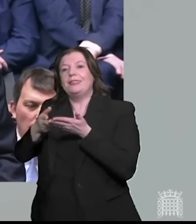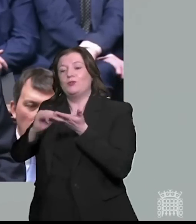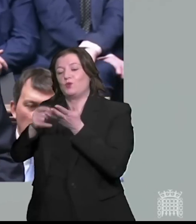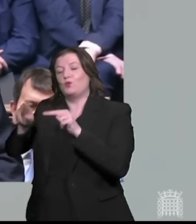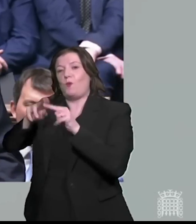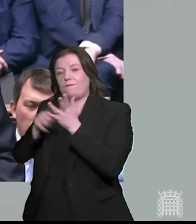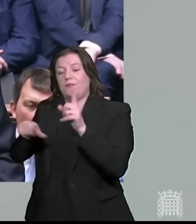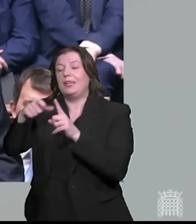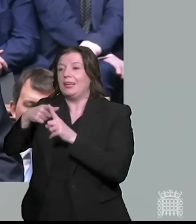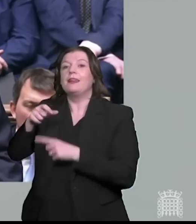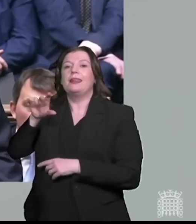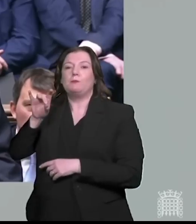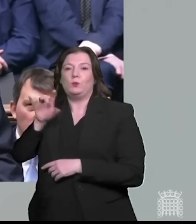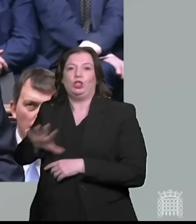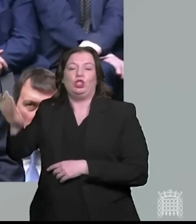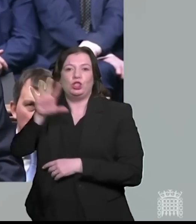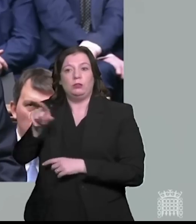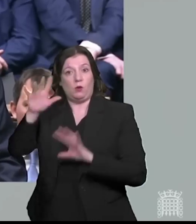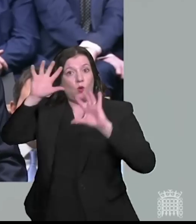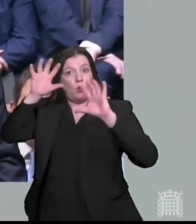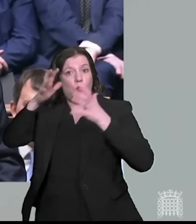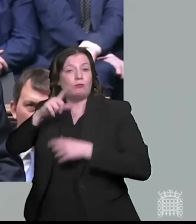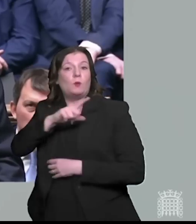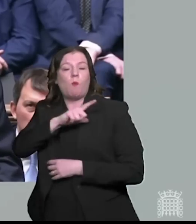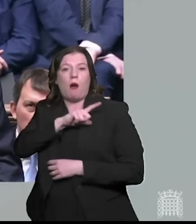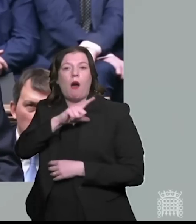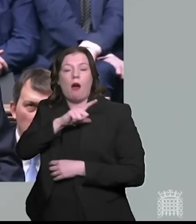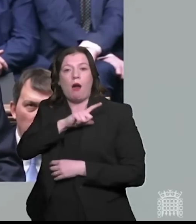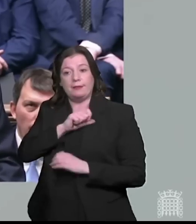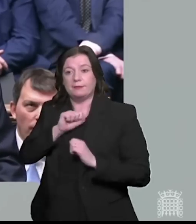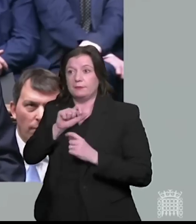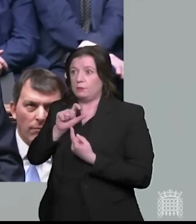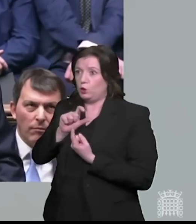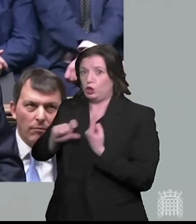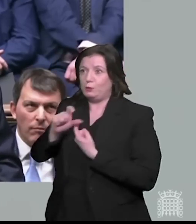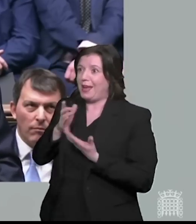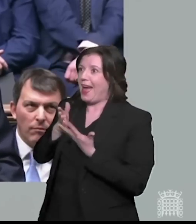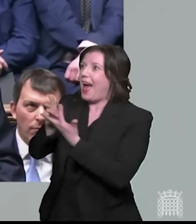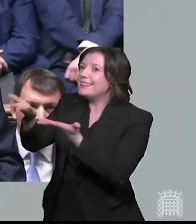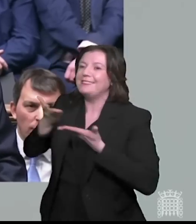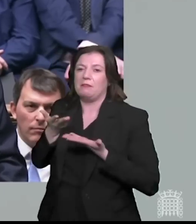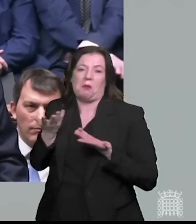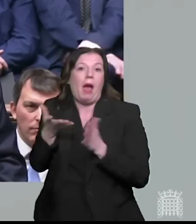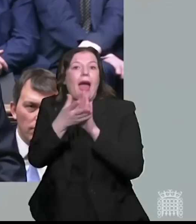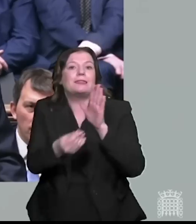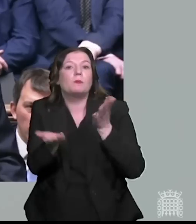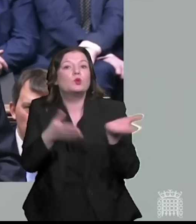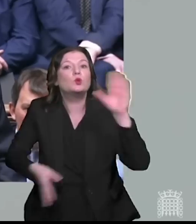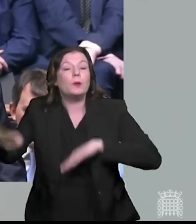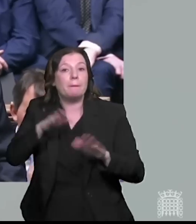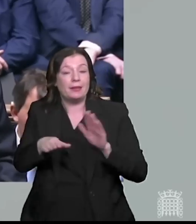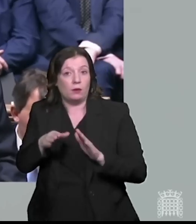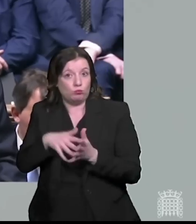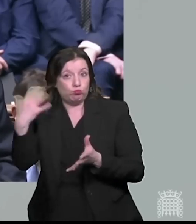North Ipswich about the risk to community facilities, especially swimming pools, caused by high costs.